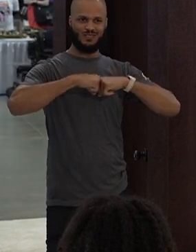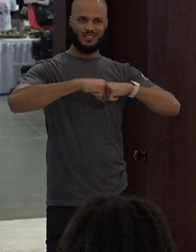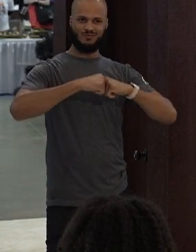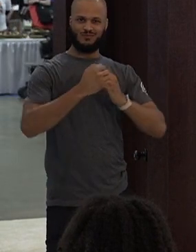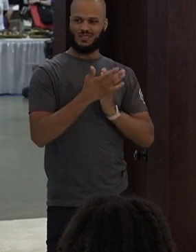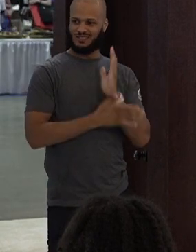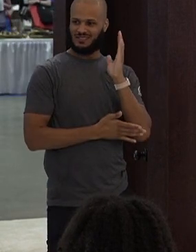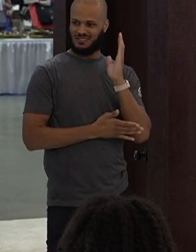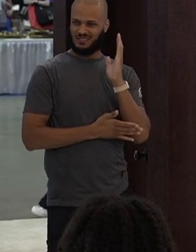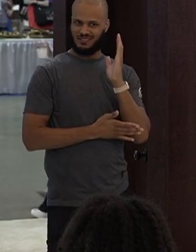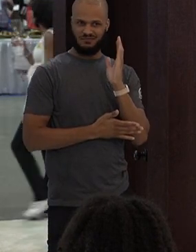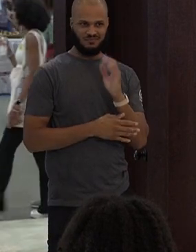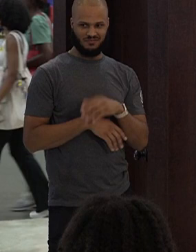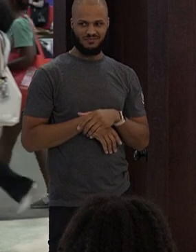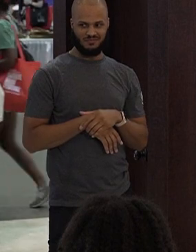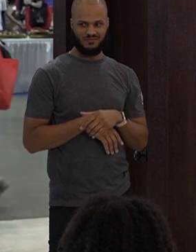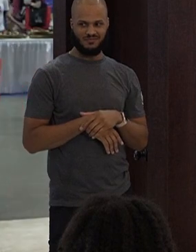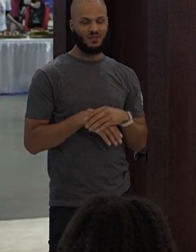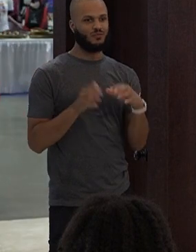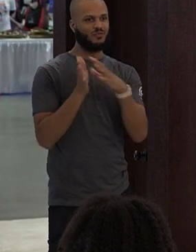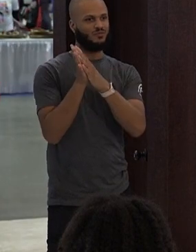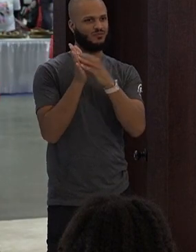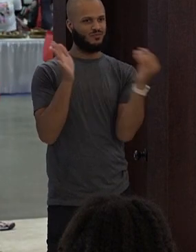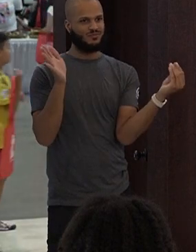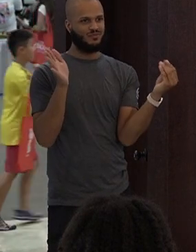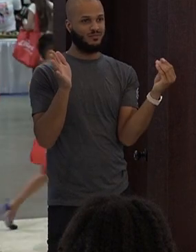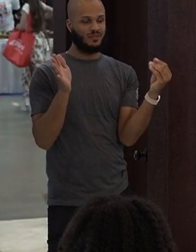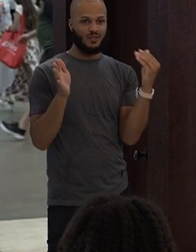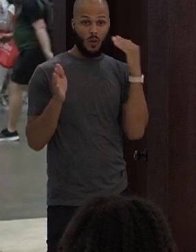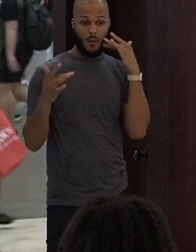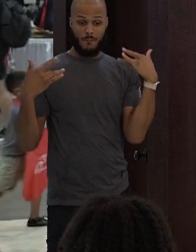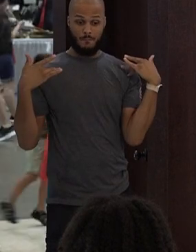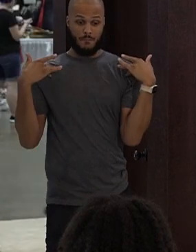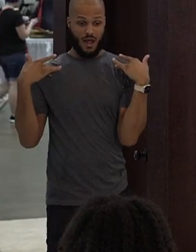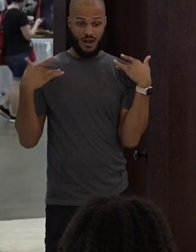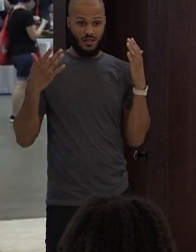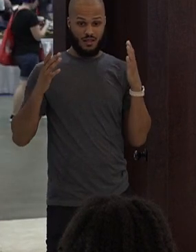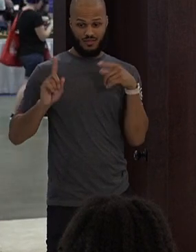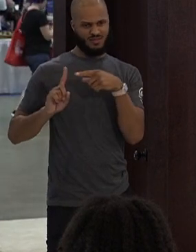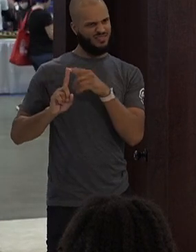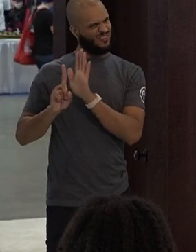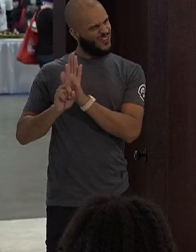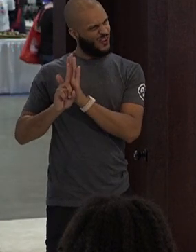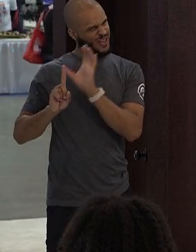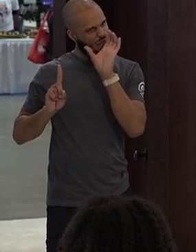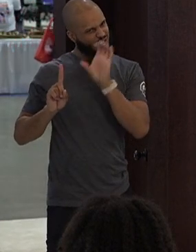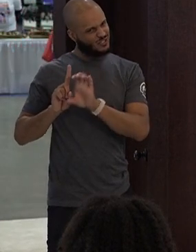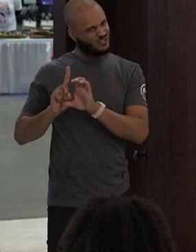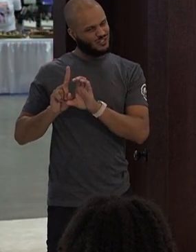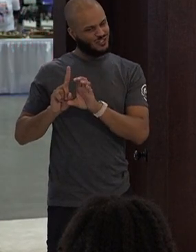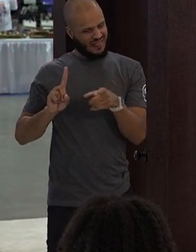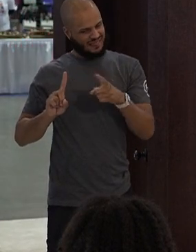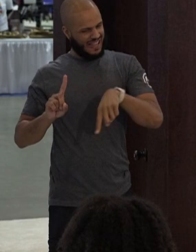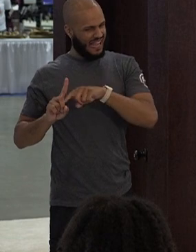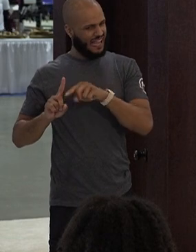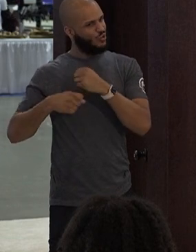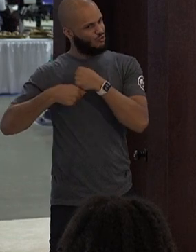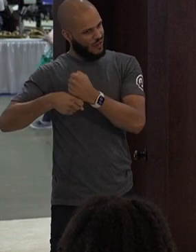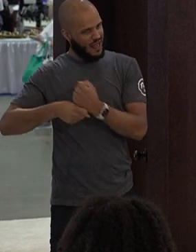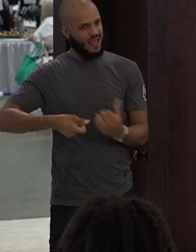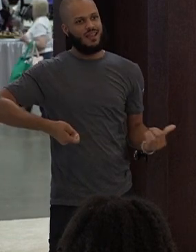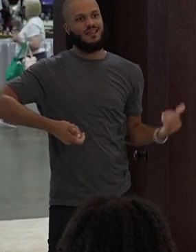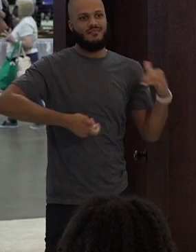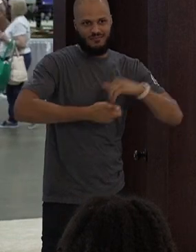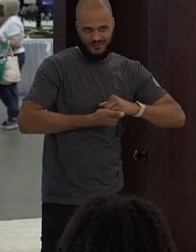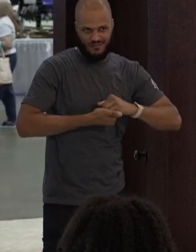rights and the rights to sell and that sort of thing? Because, you know, the model, their image is, you know, something they've created in collaboration with